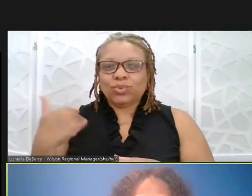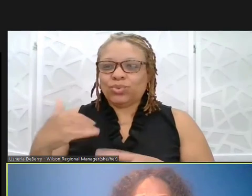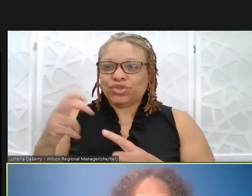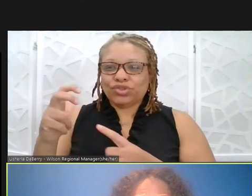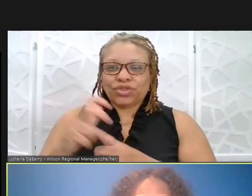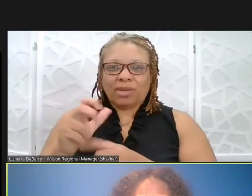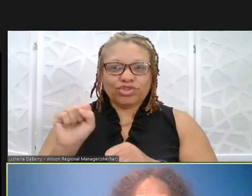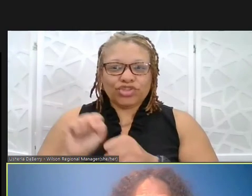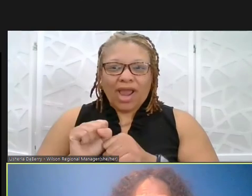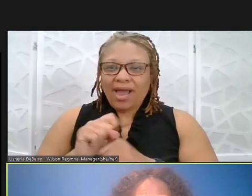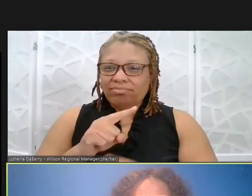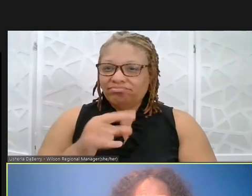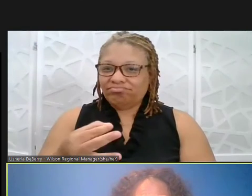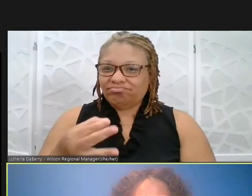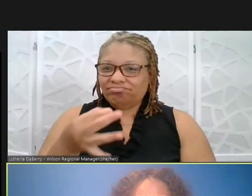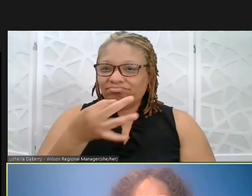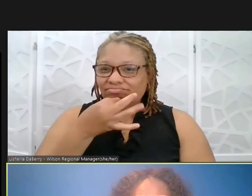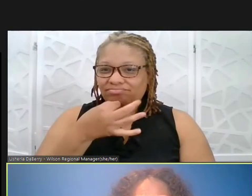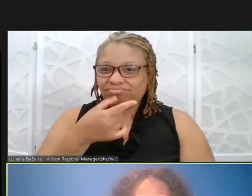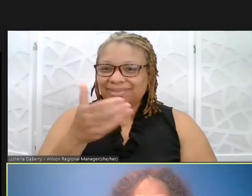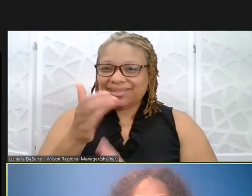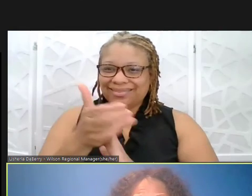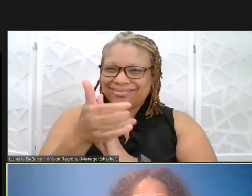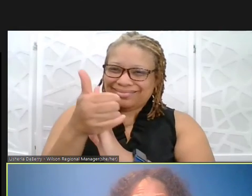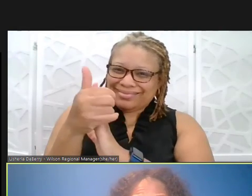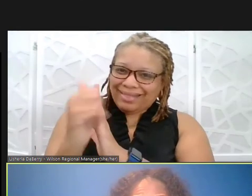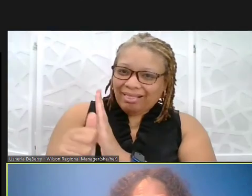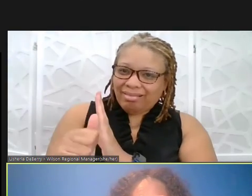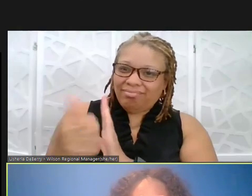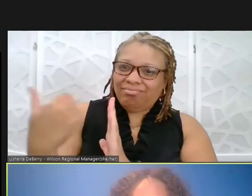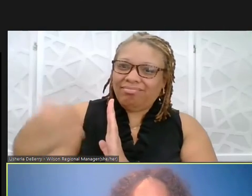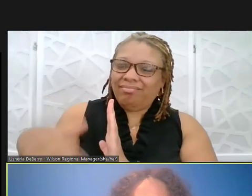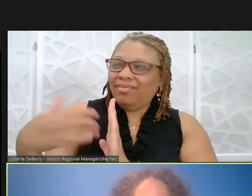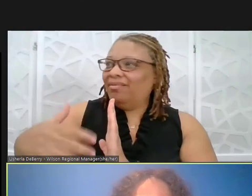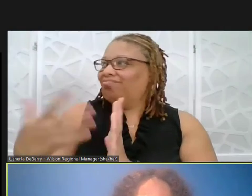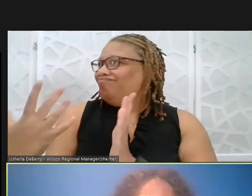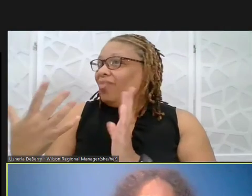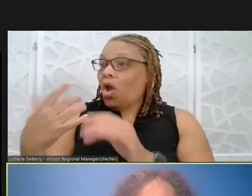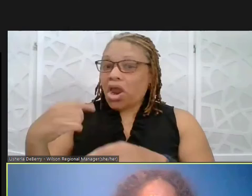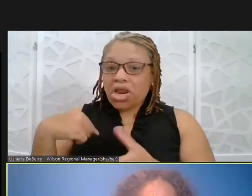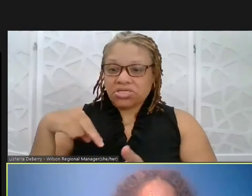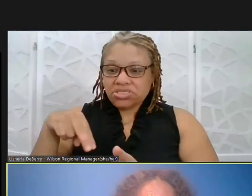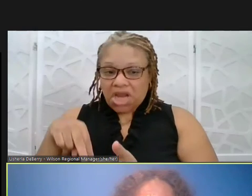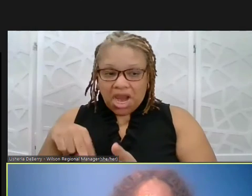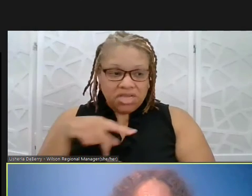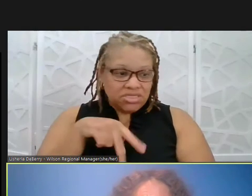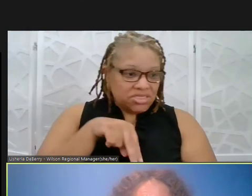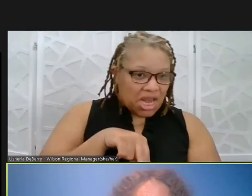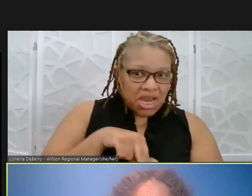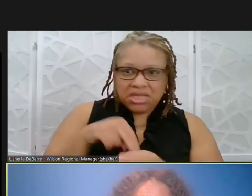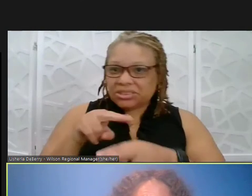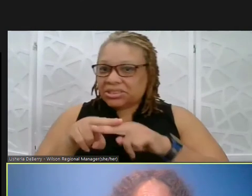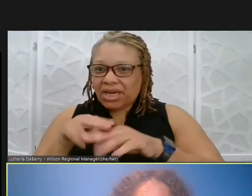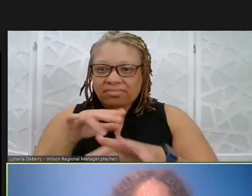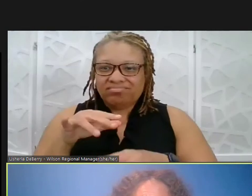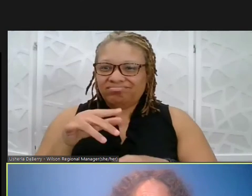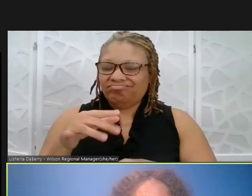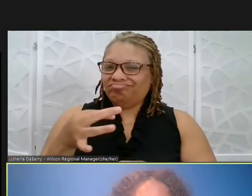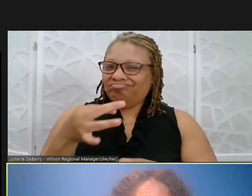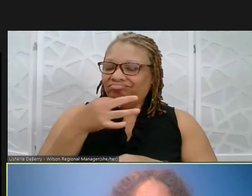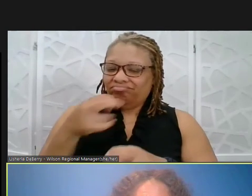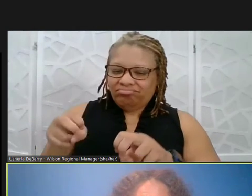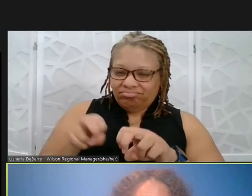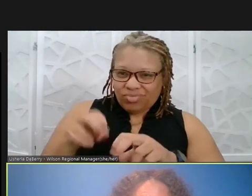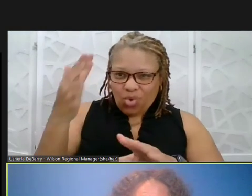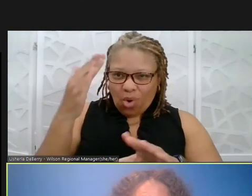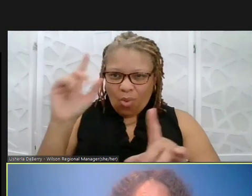If an interpreter is present, you know, they'll always go, that interpreter is so skilled and qualified.